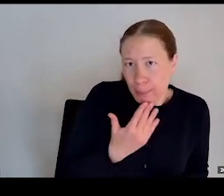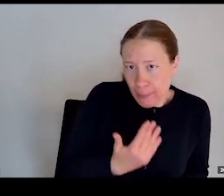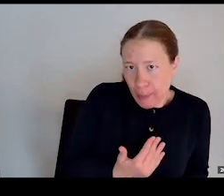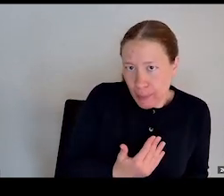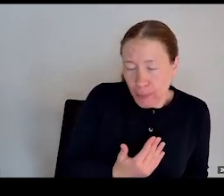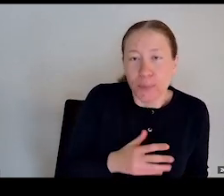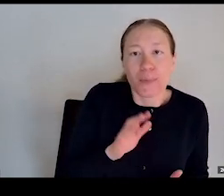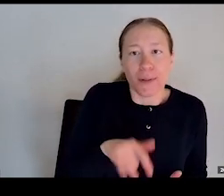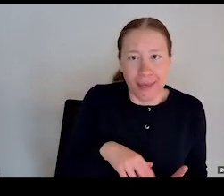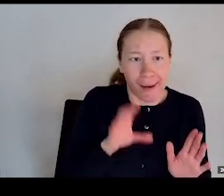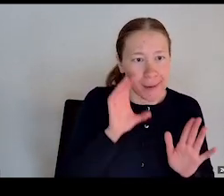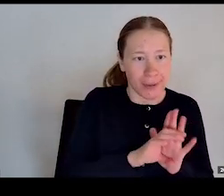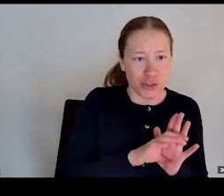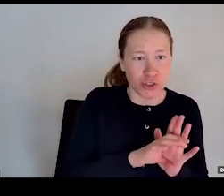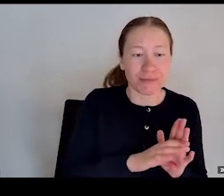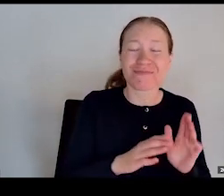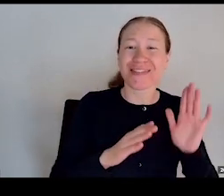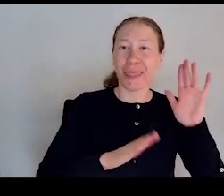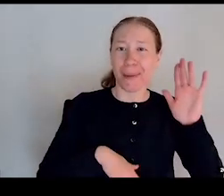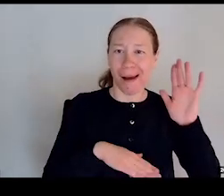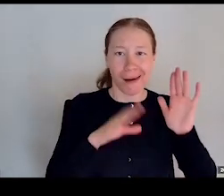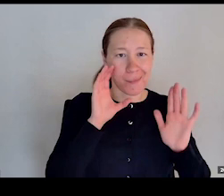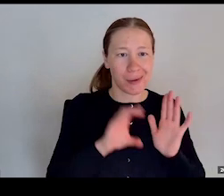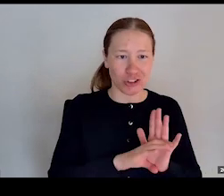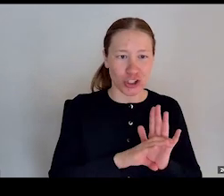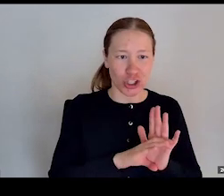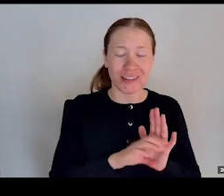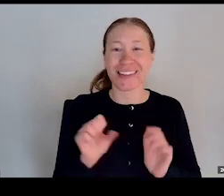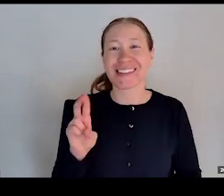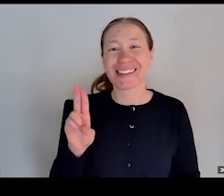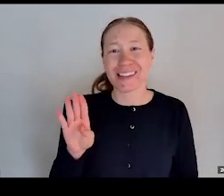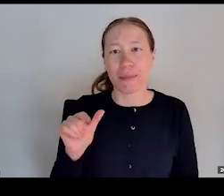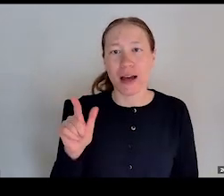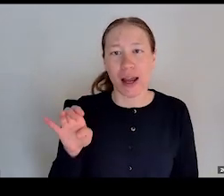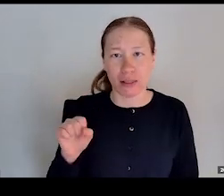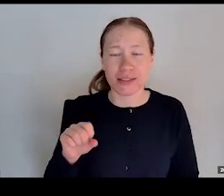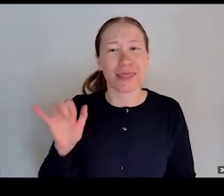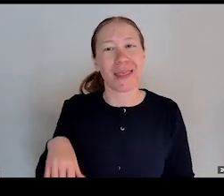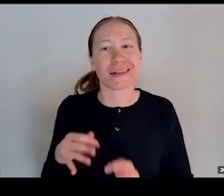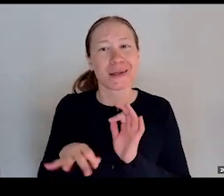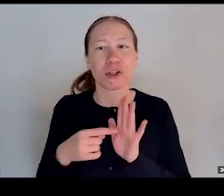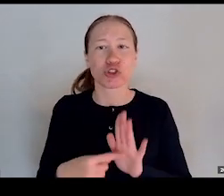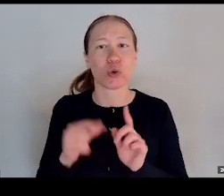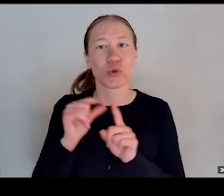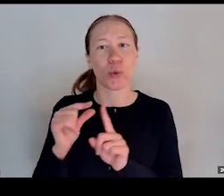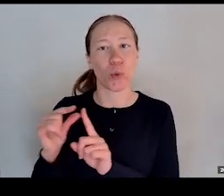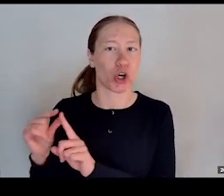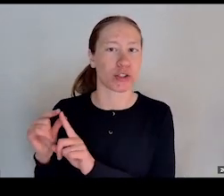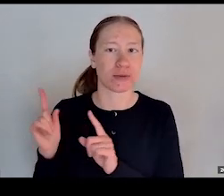"thank you" in that image. Whereas the bottom icon is of subtitles, which simply display the words that are being